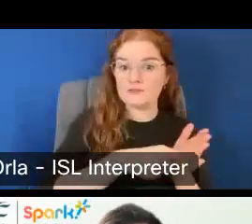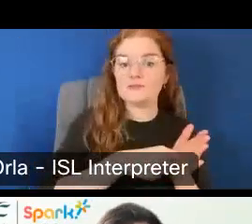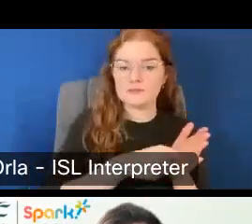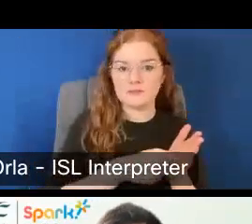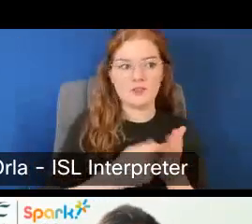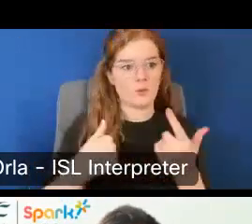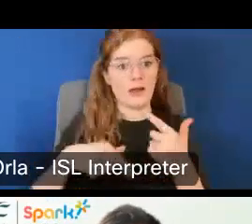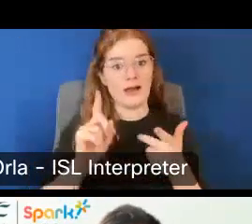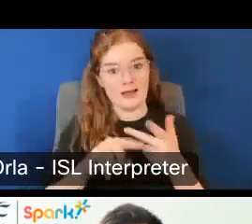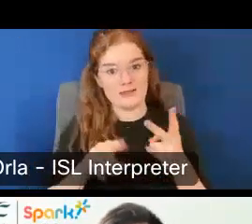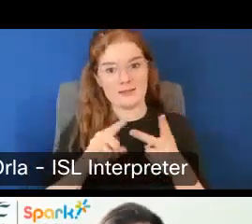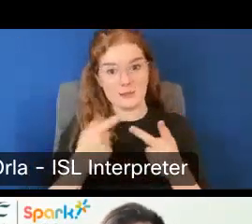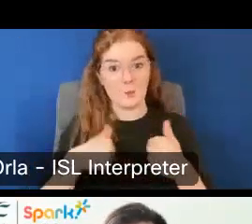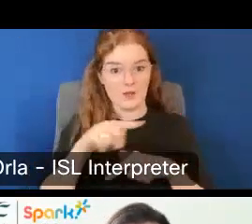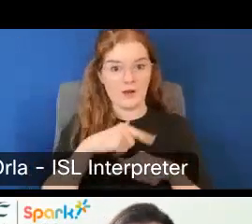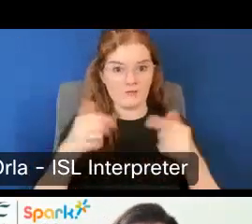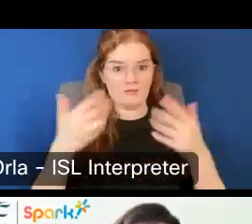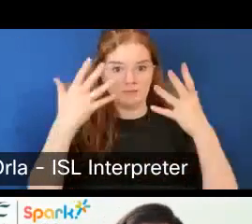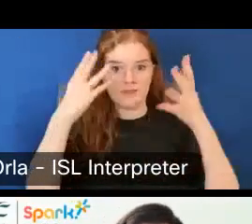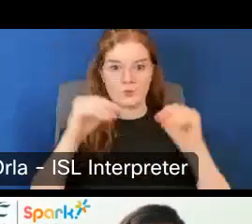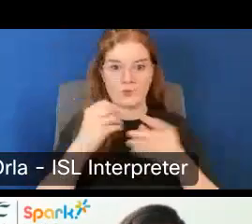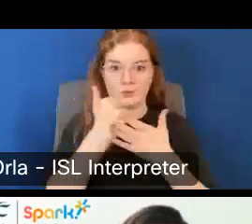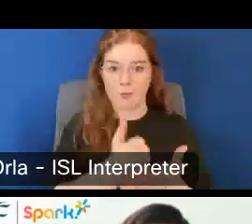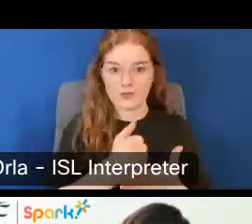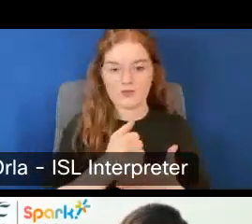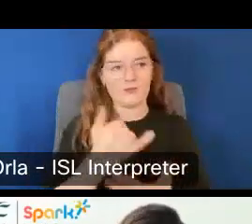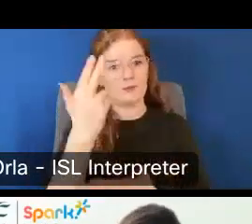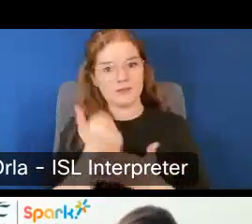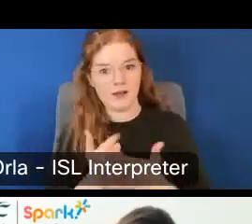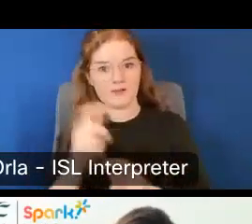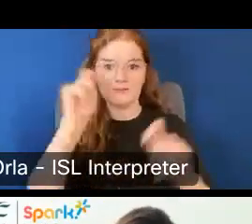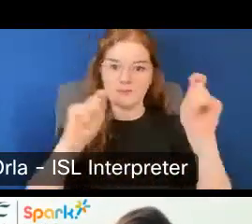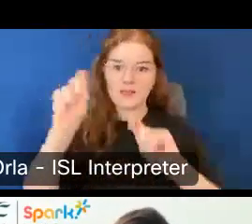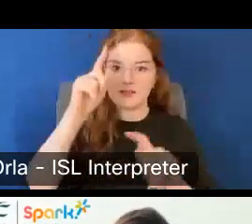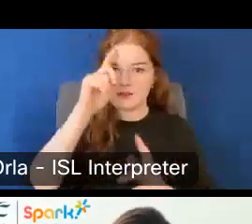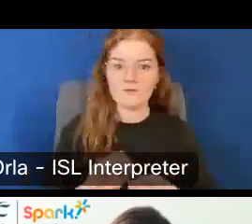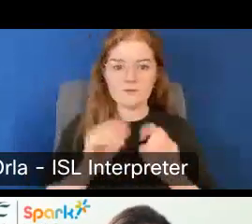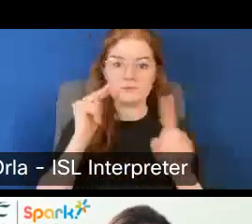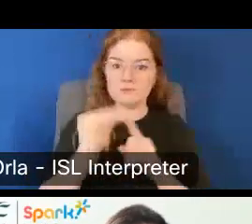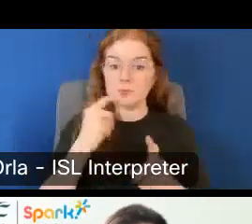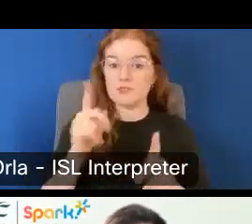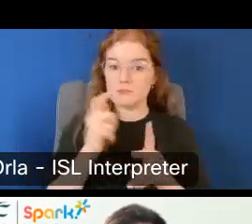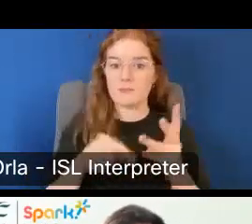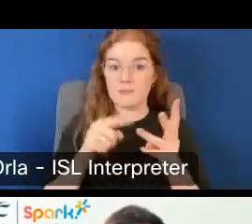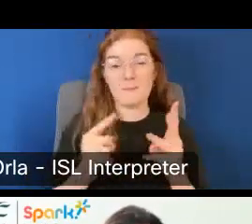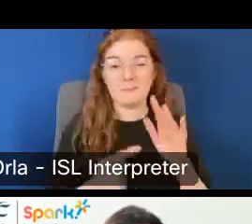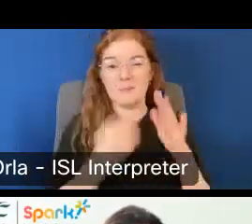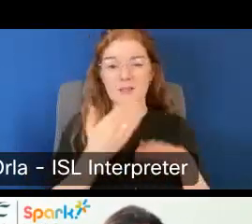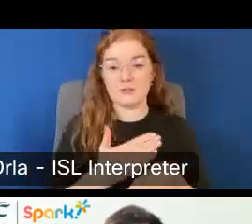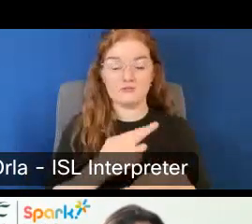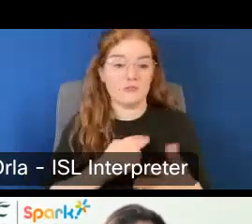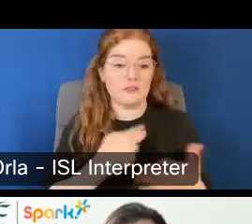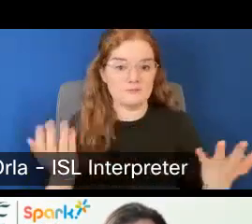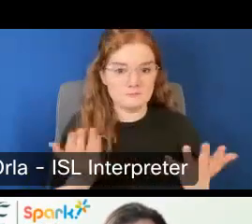education support from a design thinking and innovation perspective. But also what our main job really